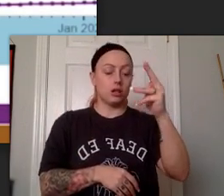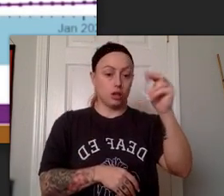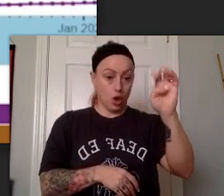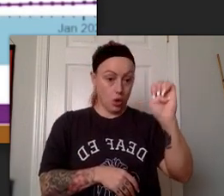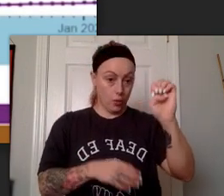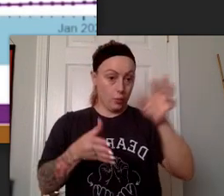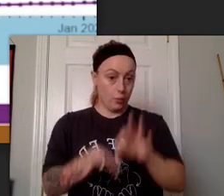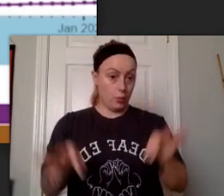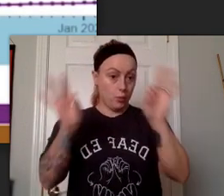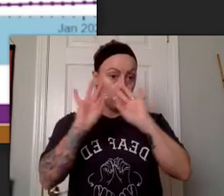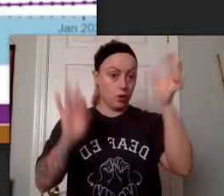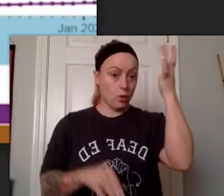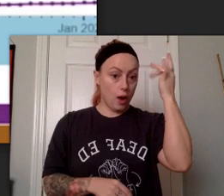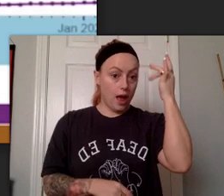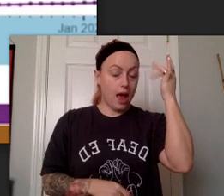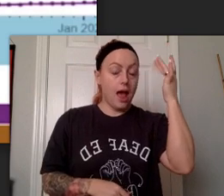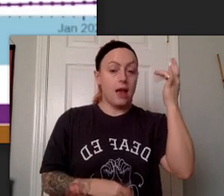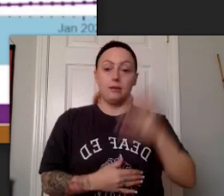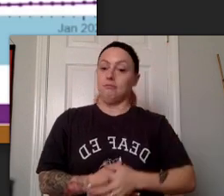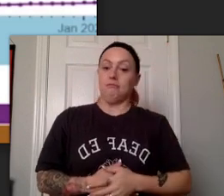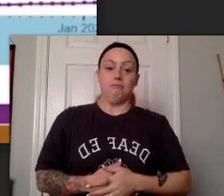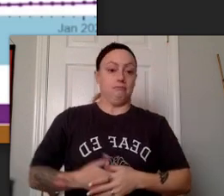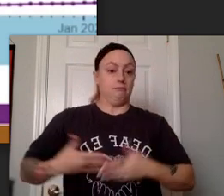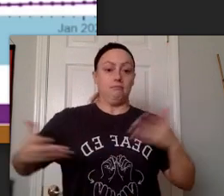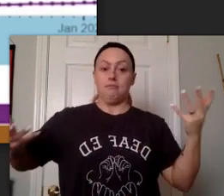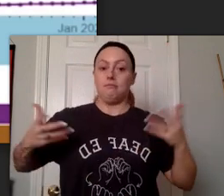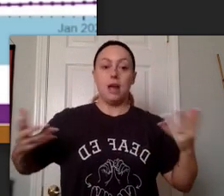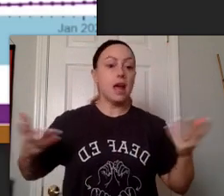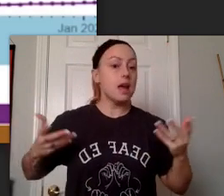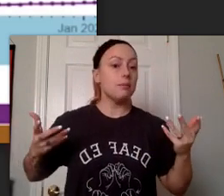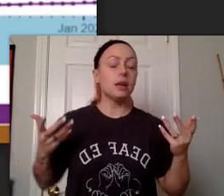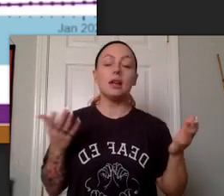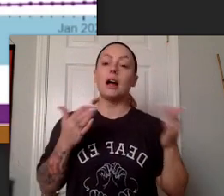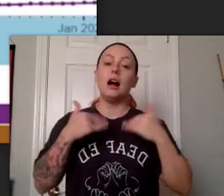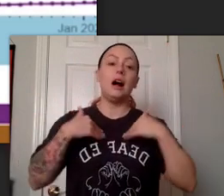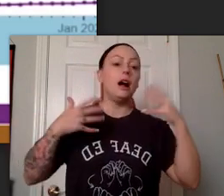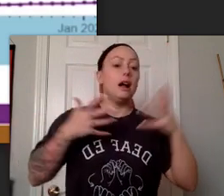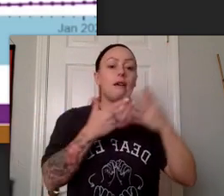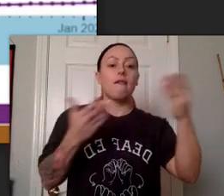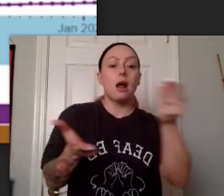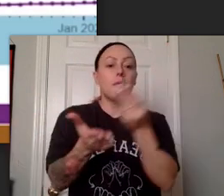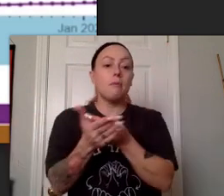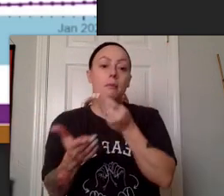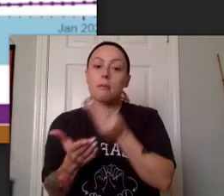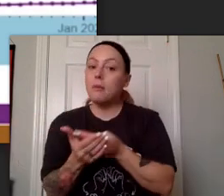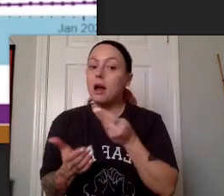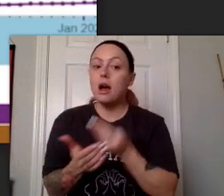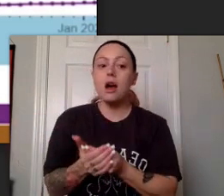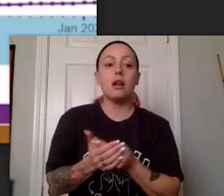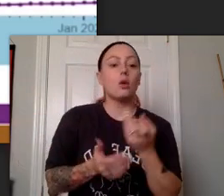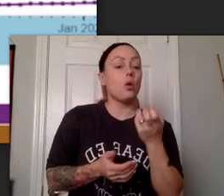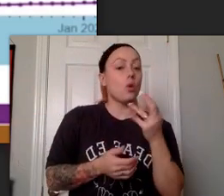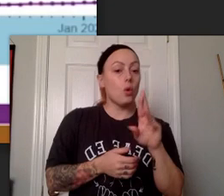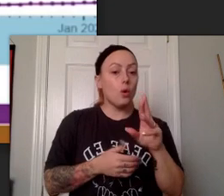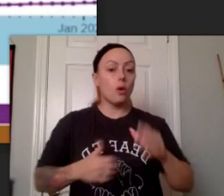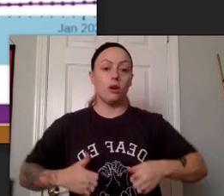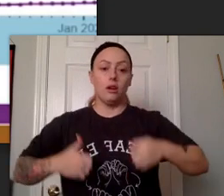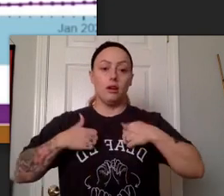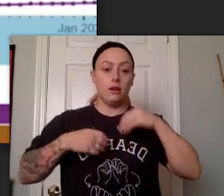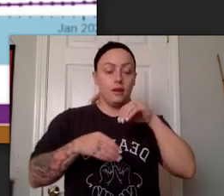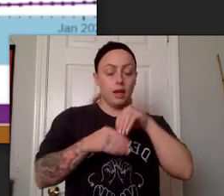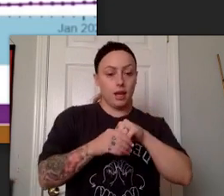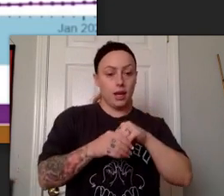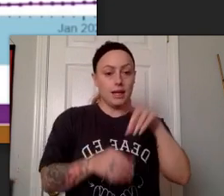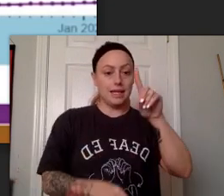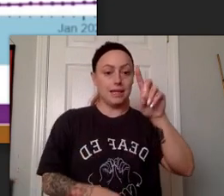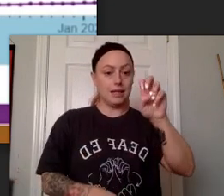whether you have all the resources in the world in the mansion in Aspen, or if you're, living in Five Points in the middle of Denver, we are all